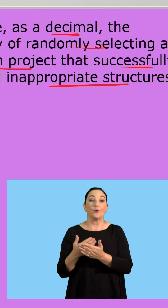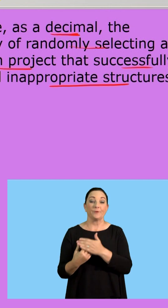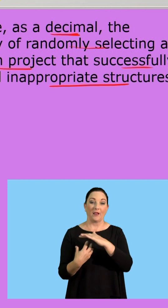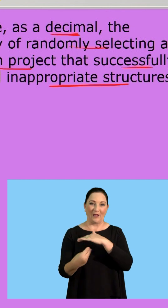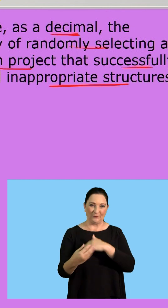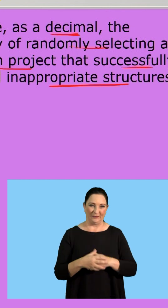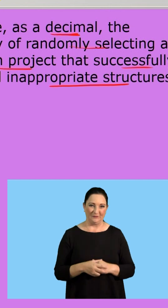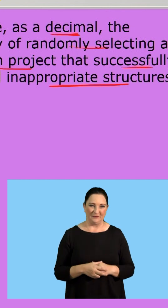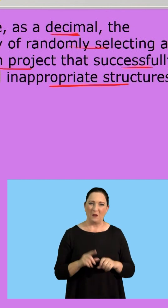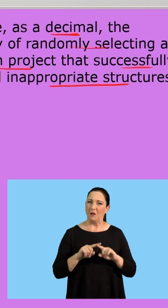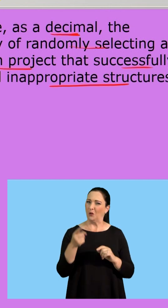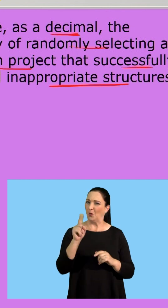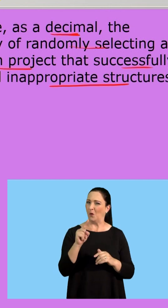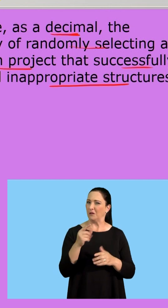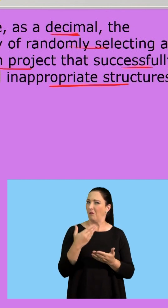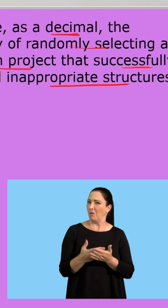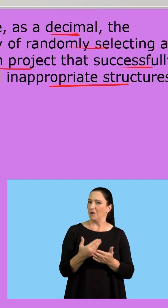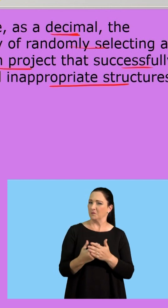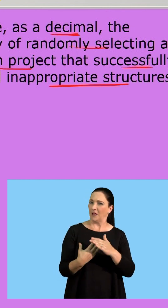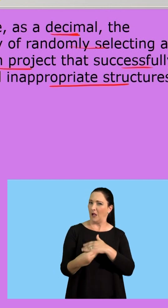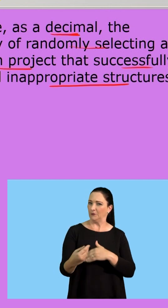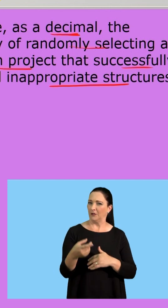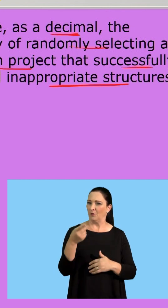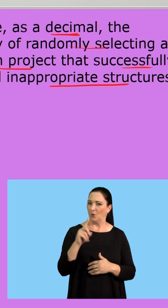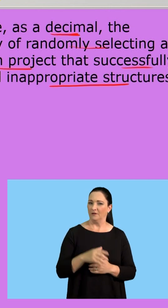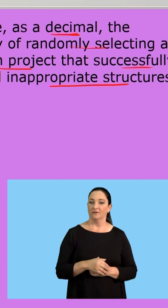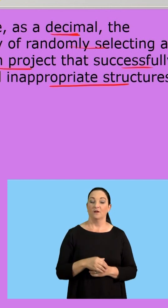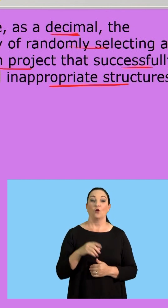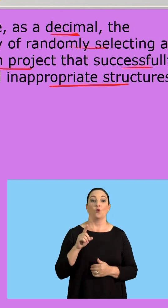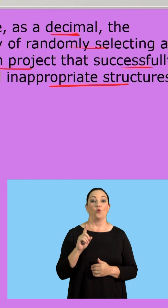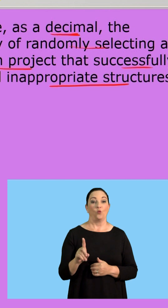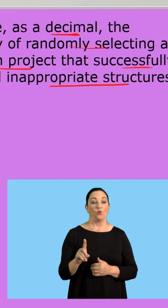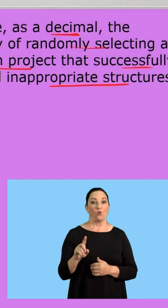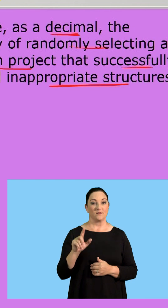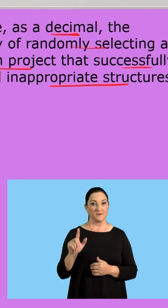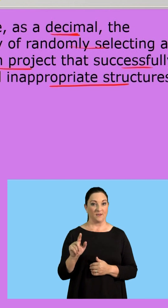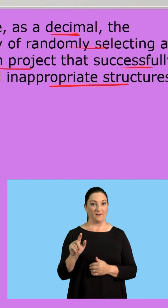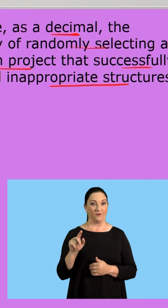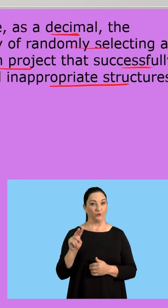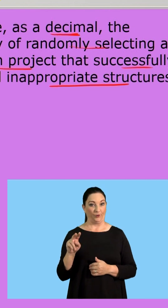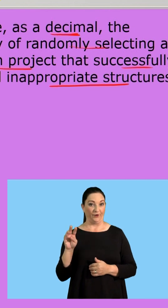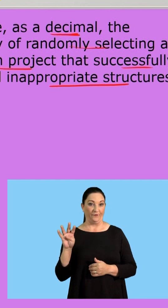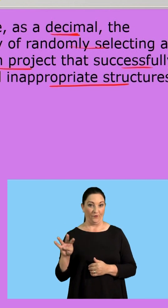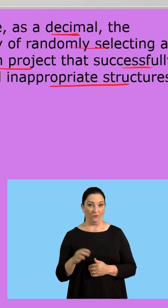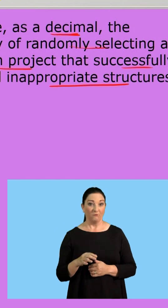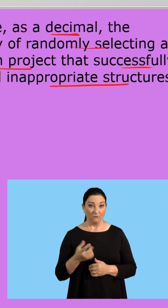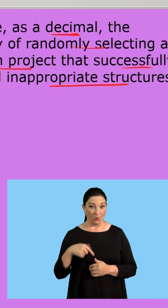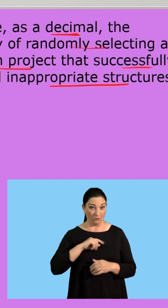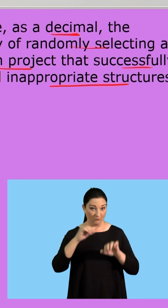total number of possible outcomes. So what is the possible outcomes, total number of possible outcomes? It's